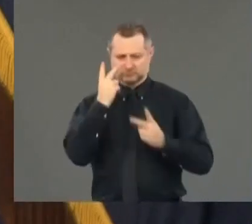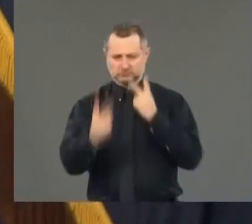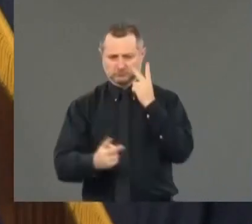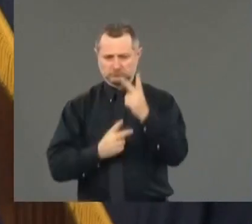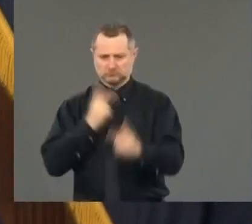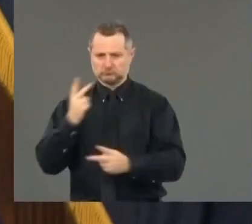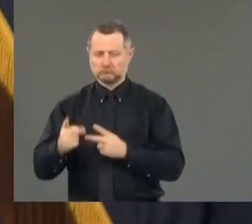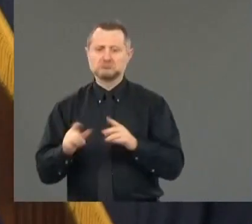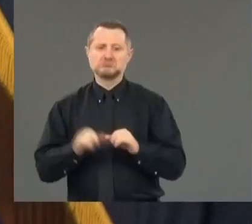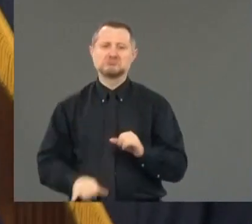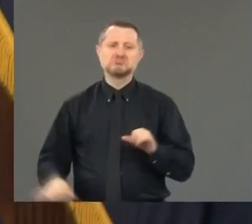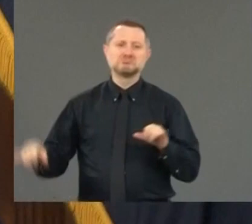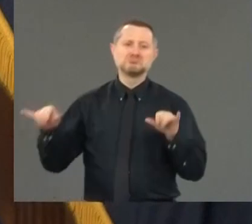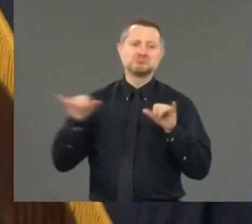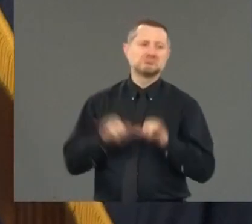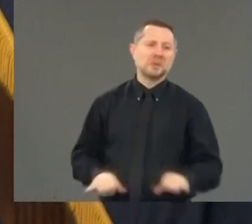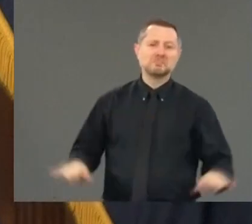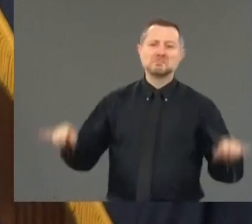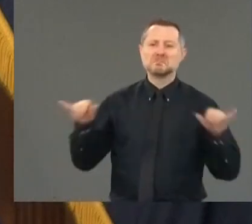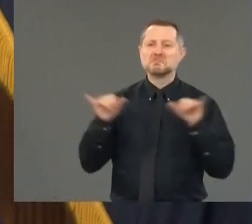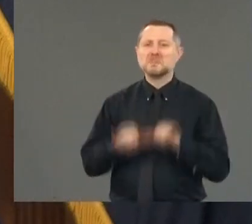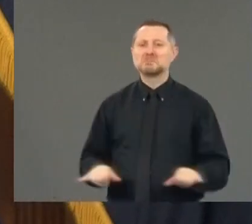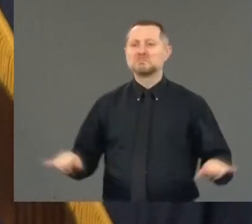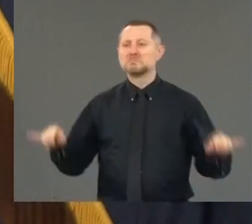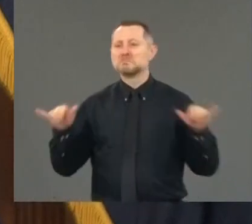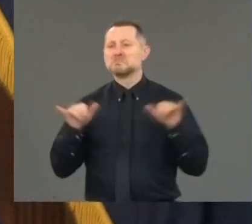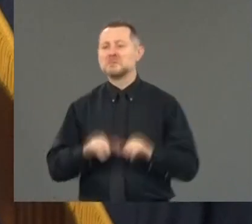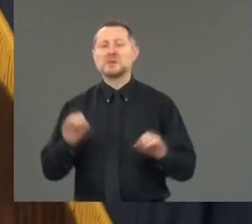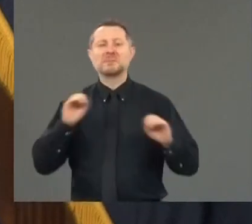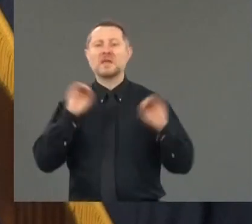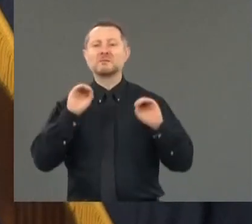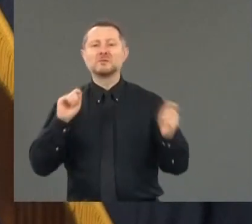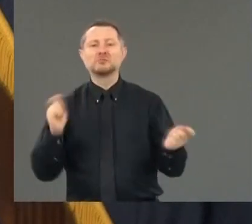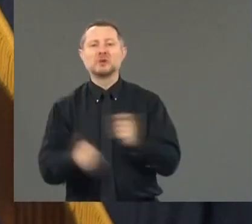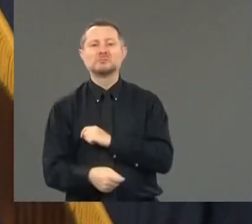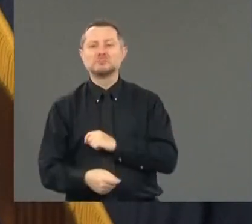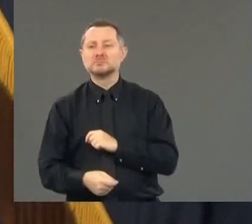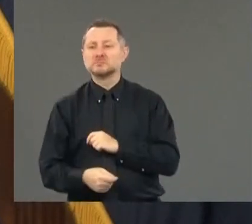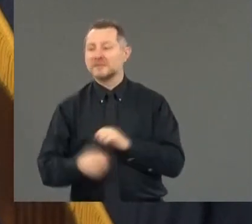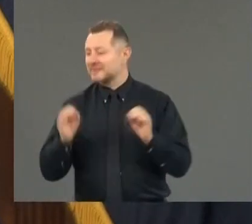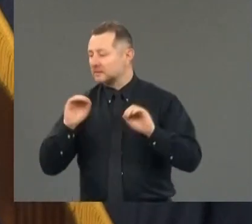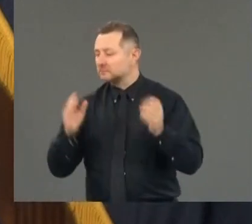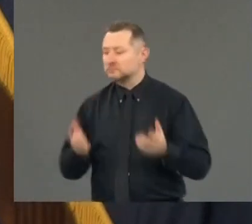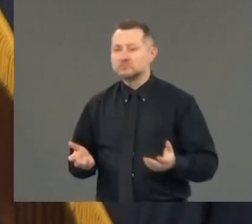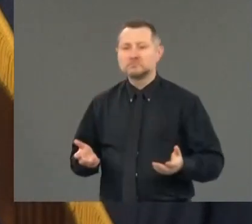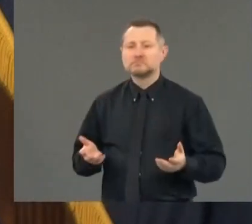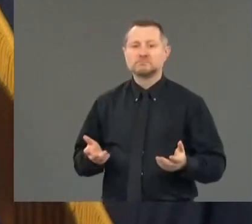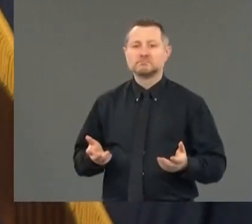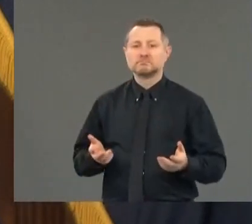basic situation? And what changed? Nothing. Nothing.